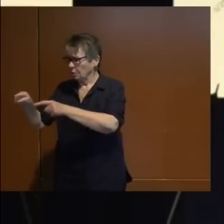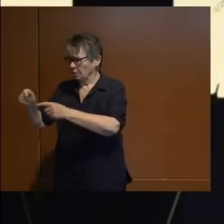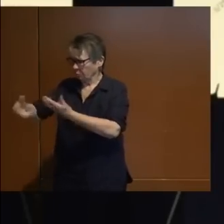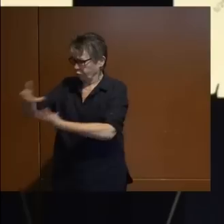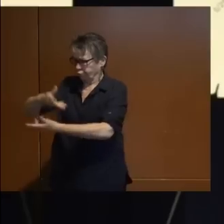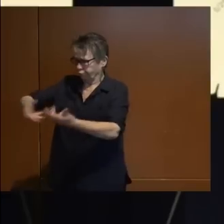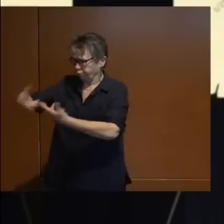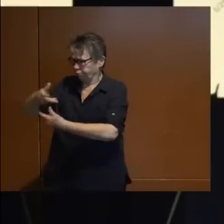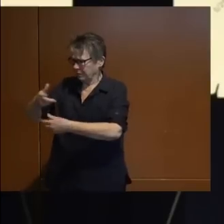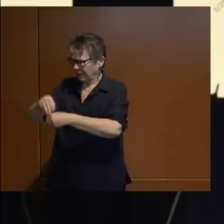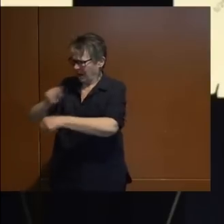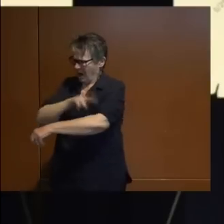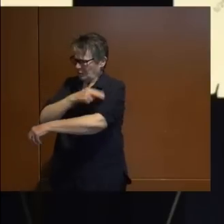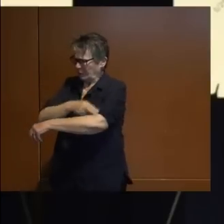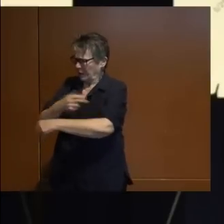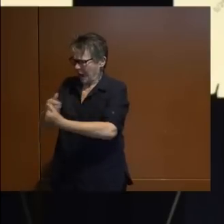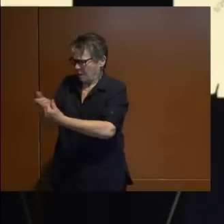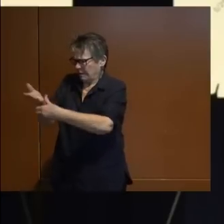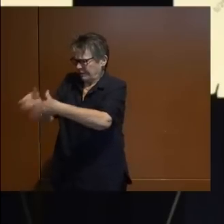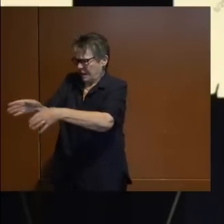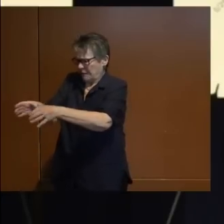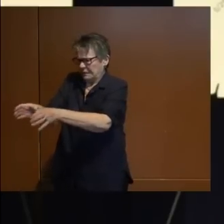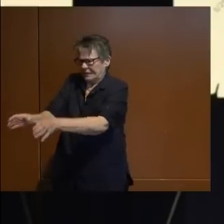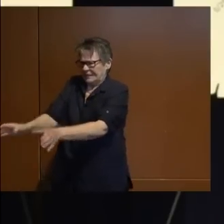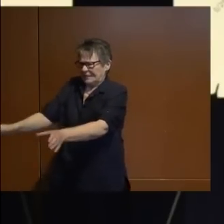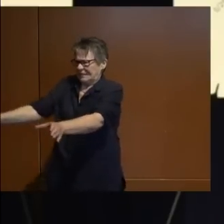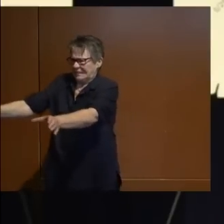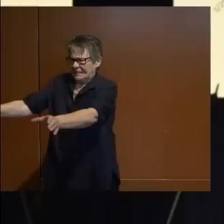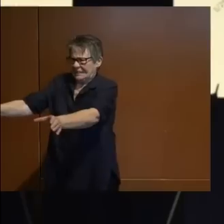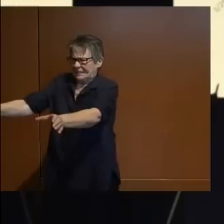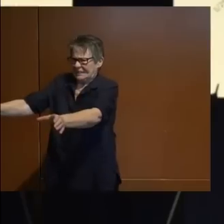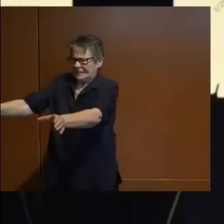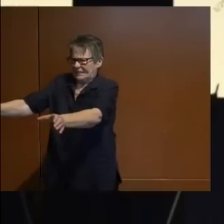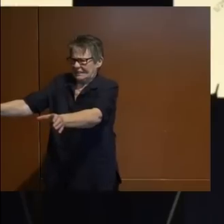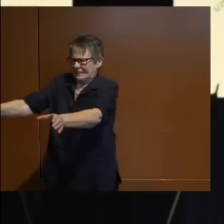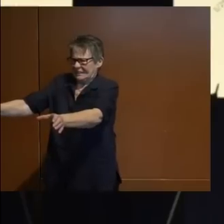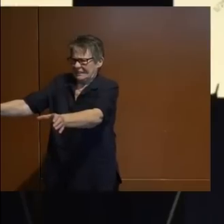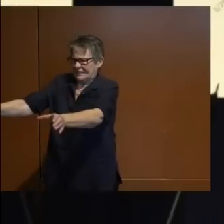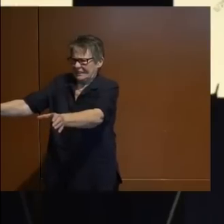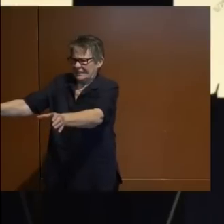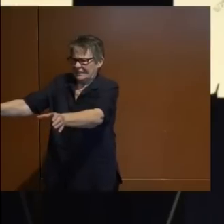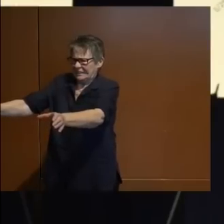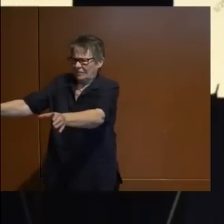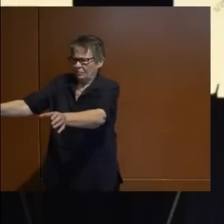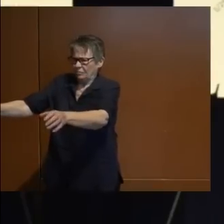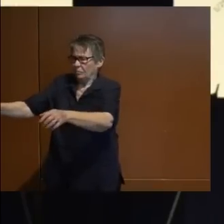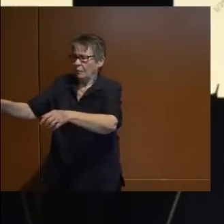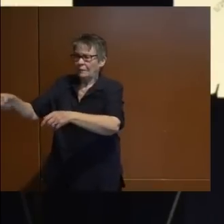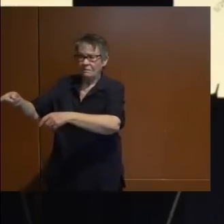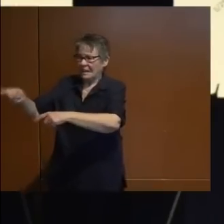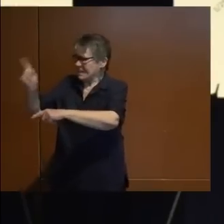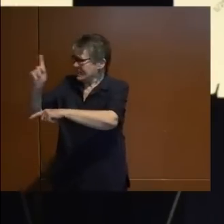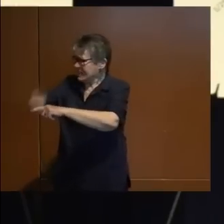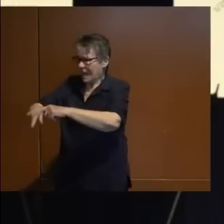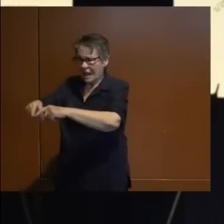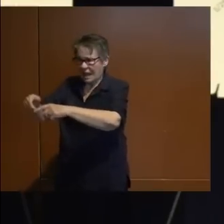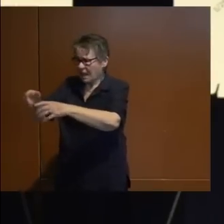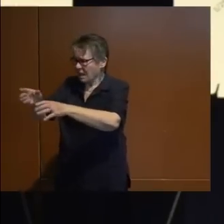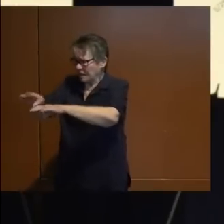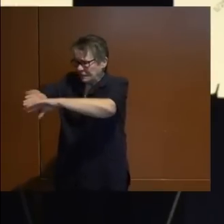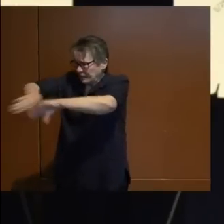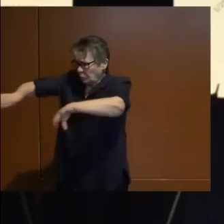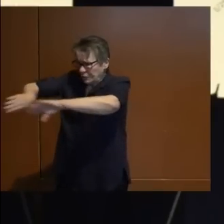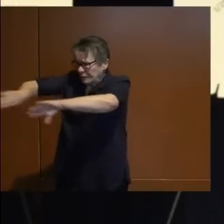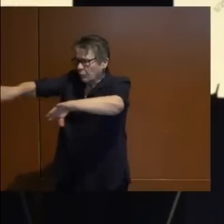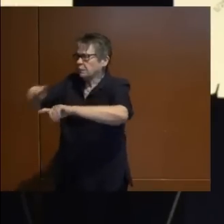accommodate long-term care residents as we try to keep people in the safest